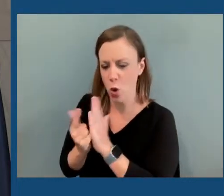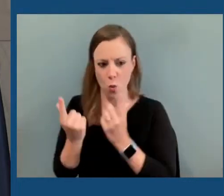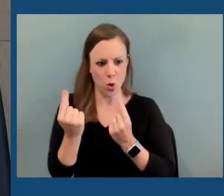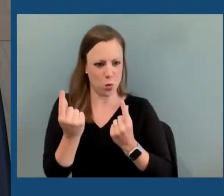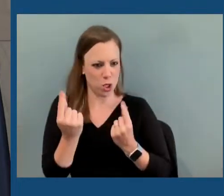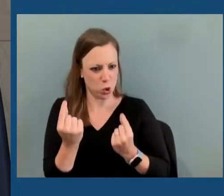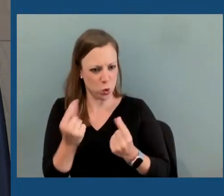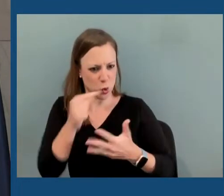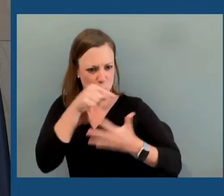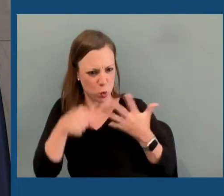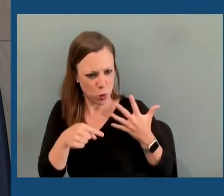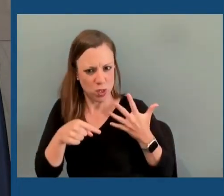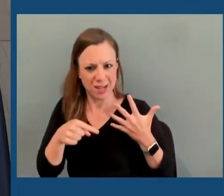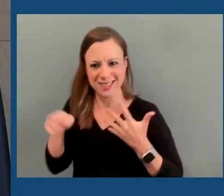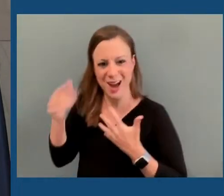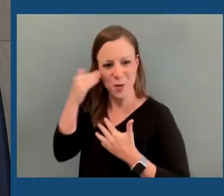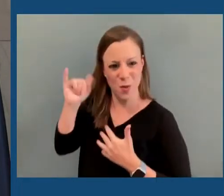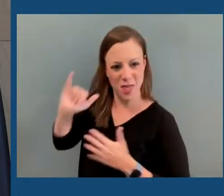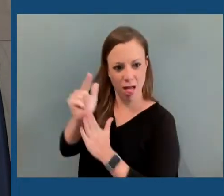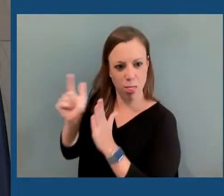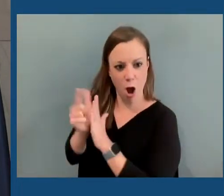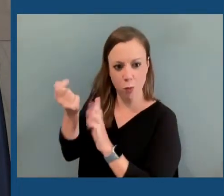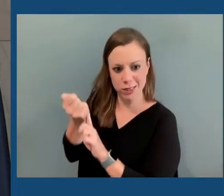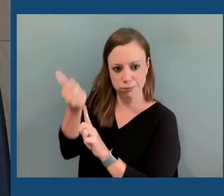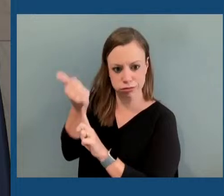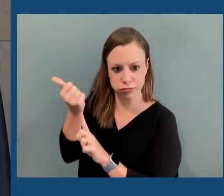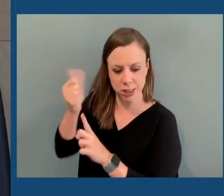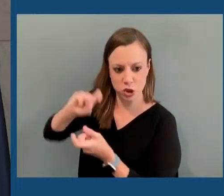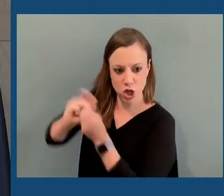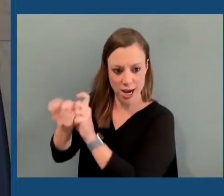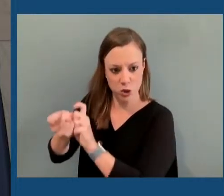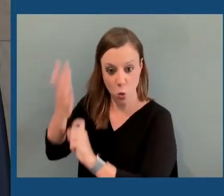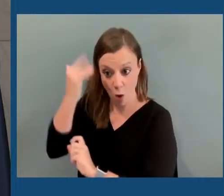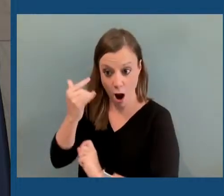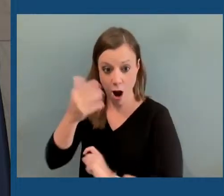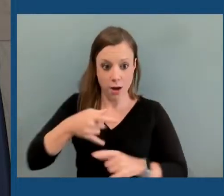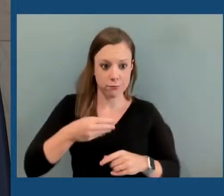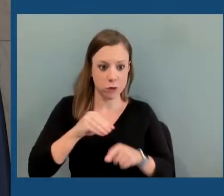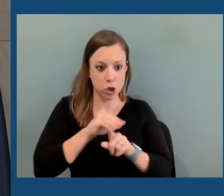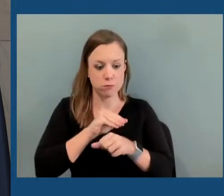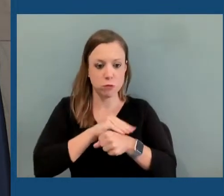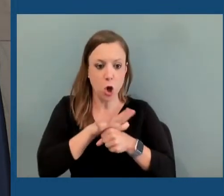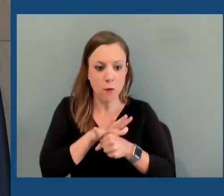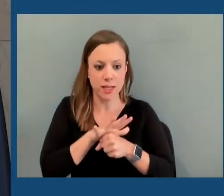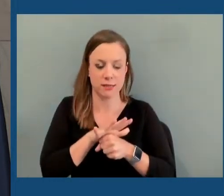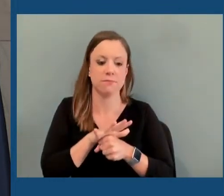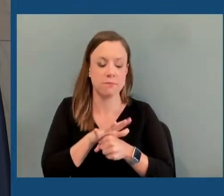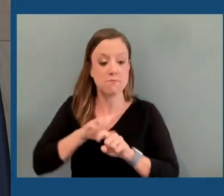was repealed because of COVID. But there would be very common sense exceptions that everyone would understand.